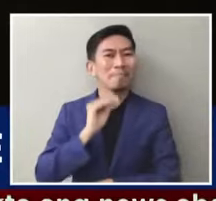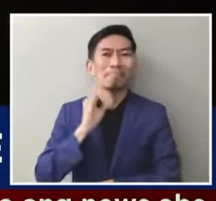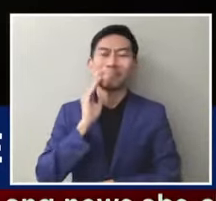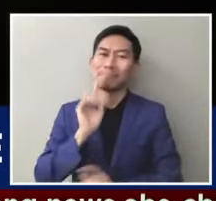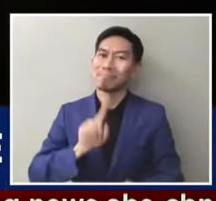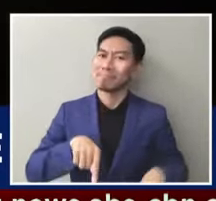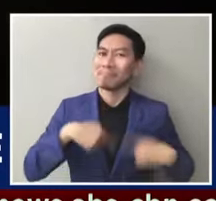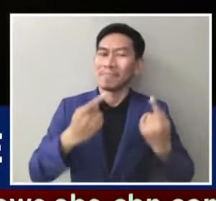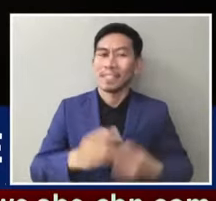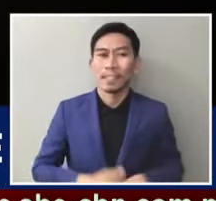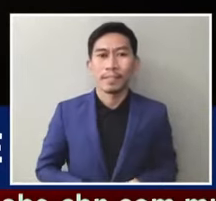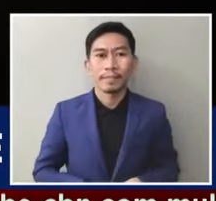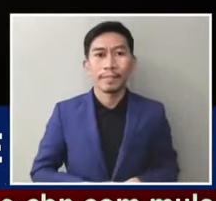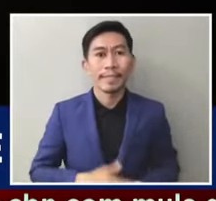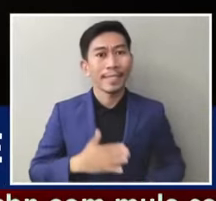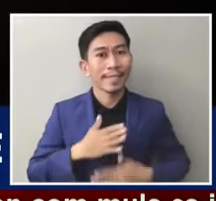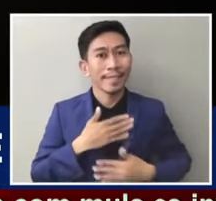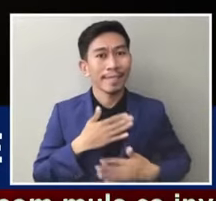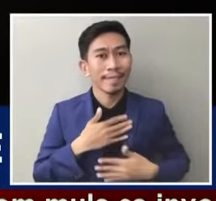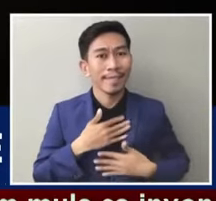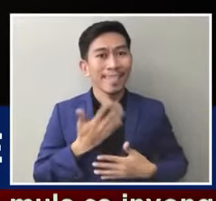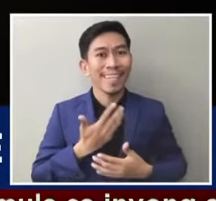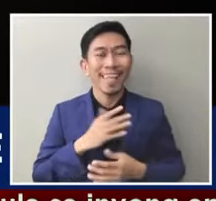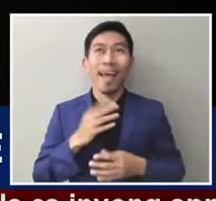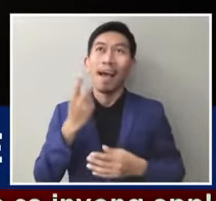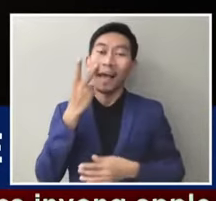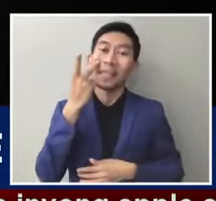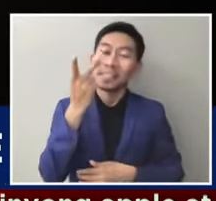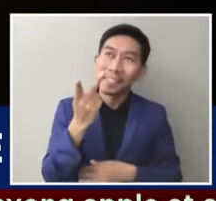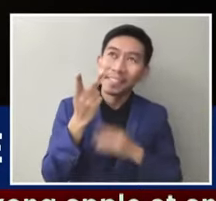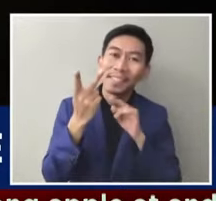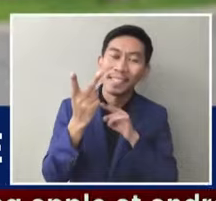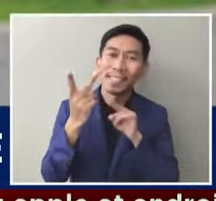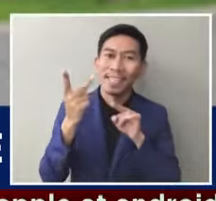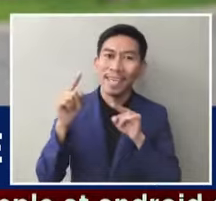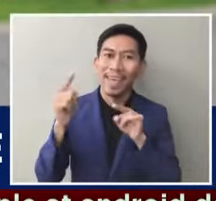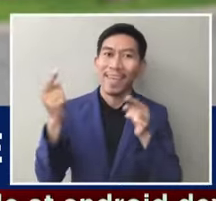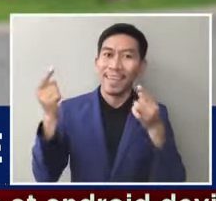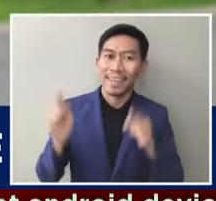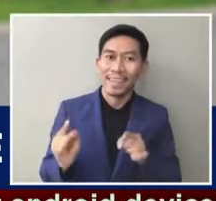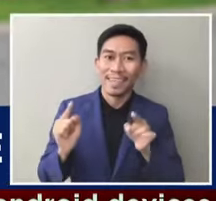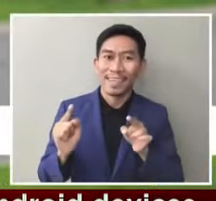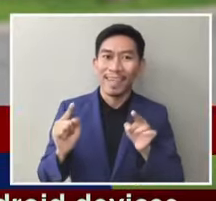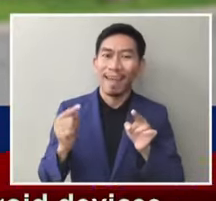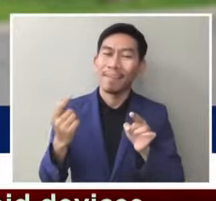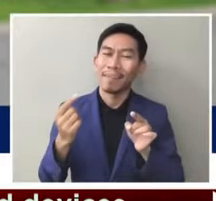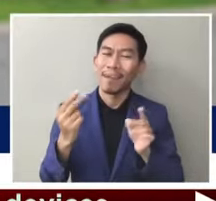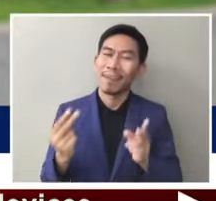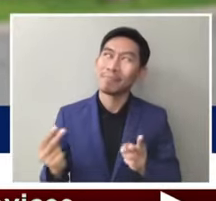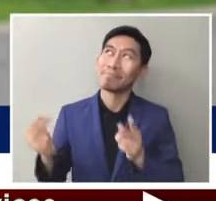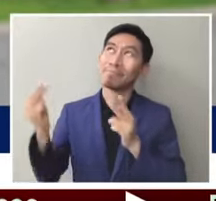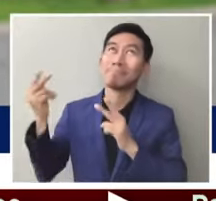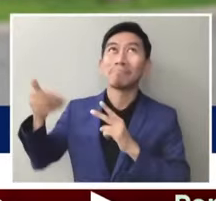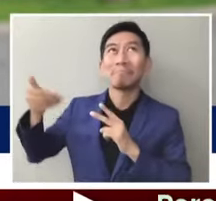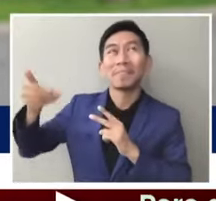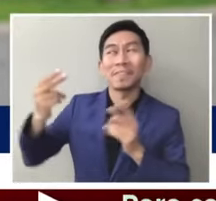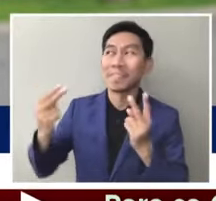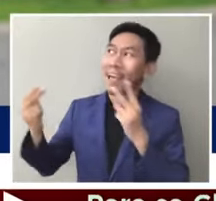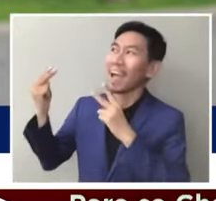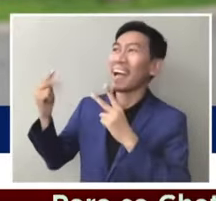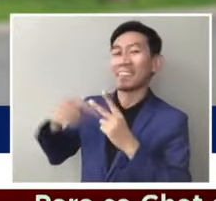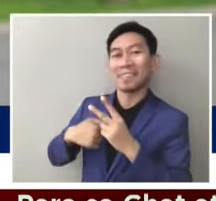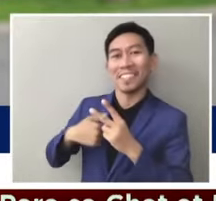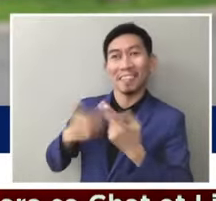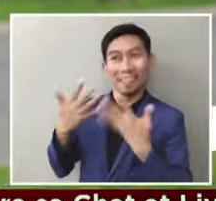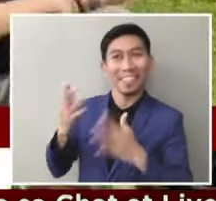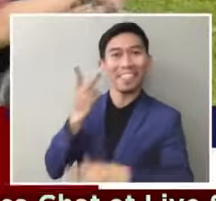it's nice to be, you know, to get to be a part of this. Like I'm gonna look back in the next few years that I could say na hey, I've seen this.